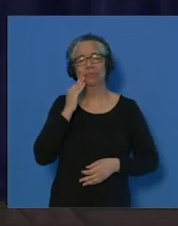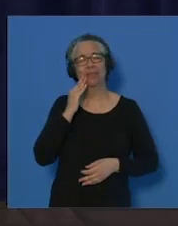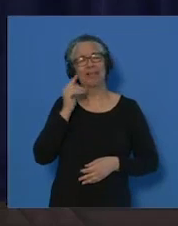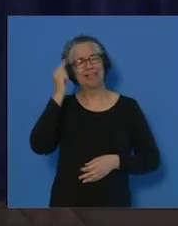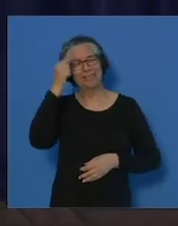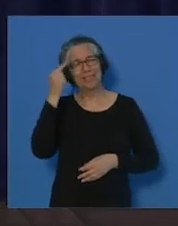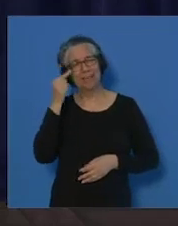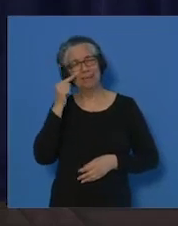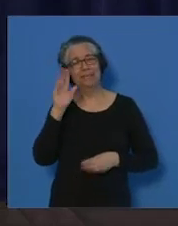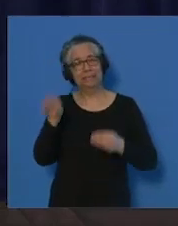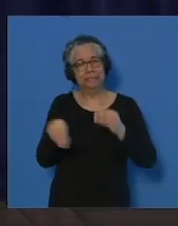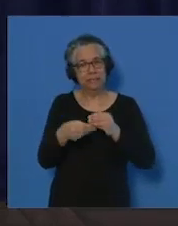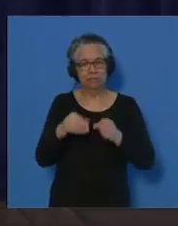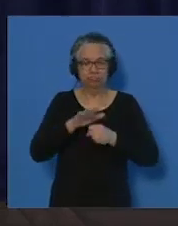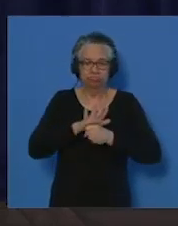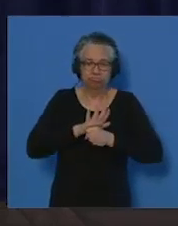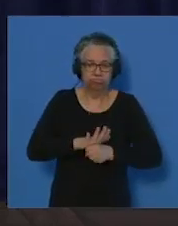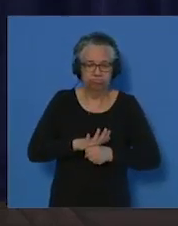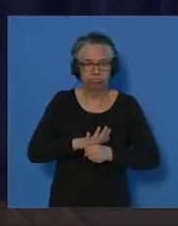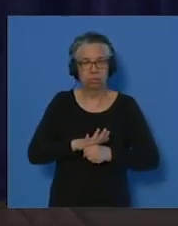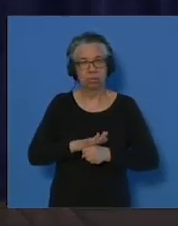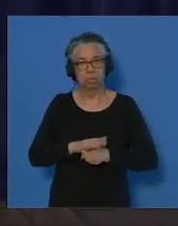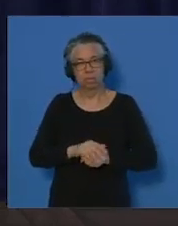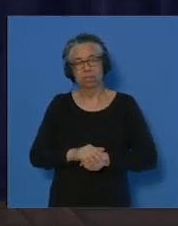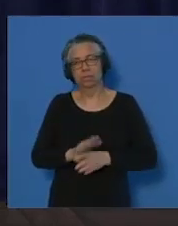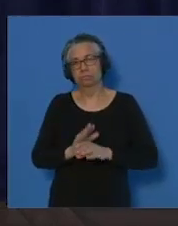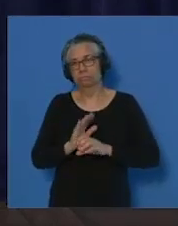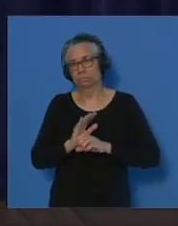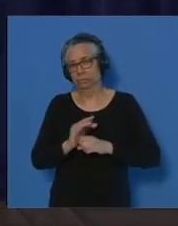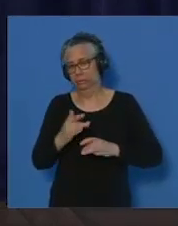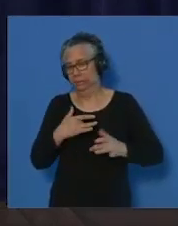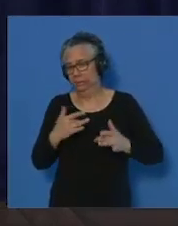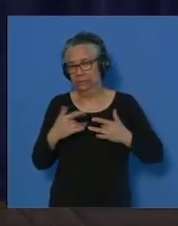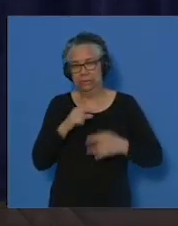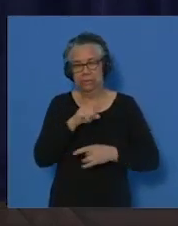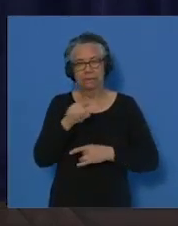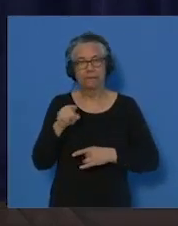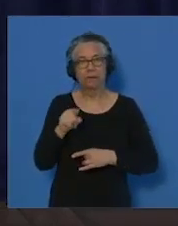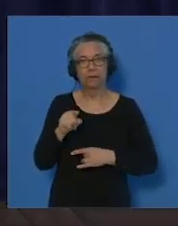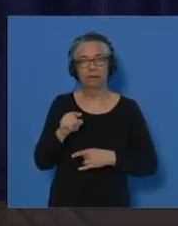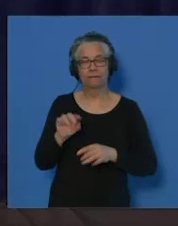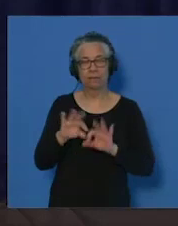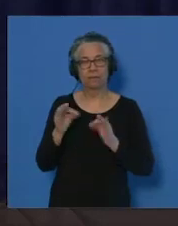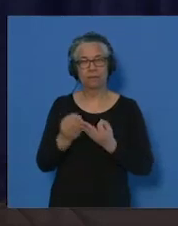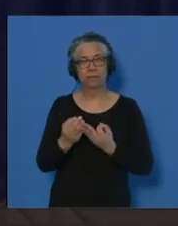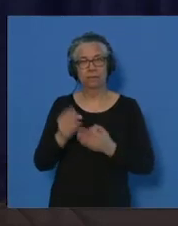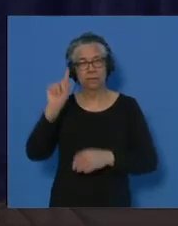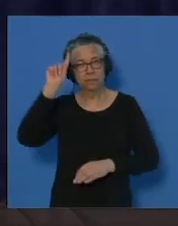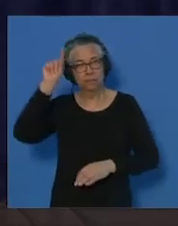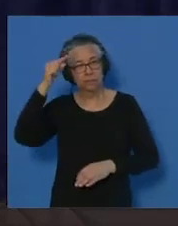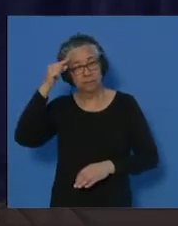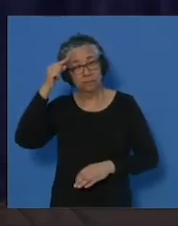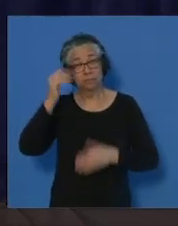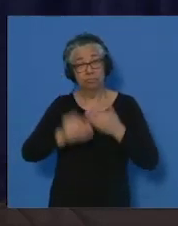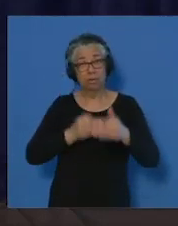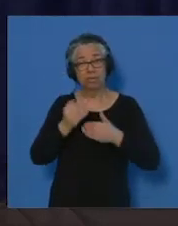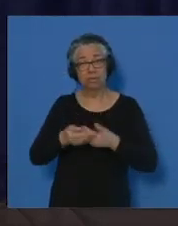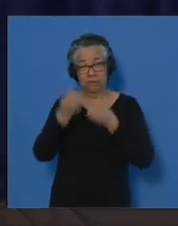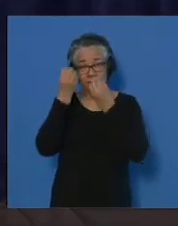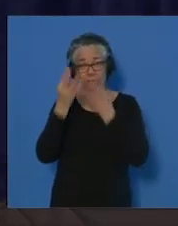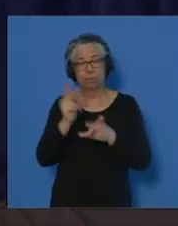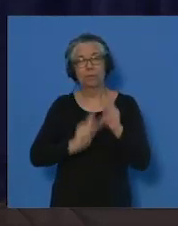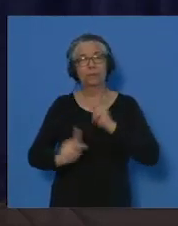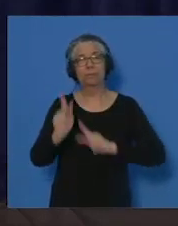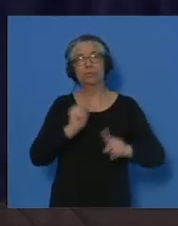concern that you may be causing these families unnecessarily, as the government will be in the process of notifying persons